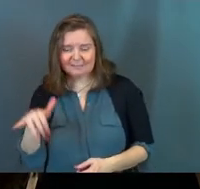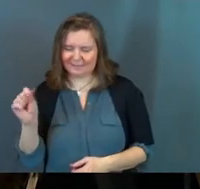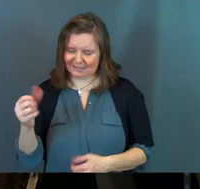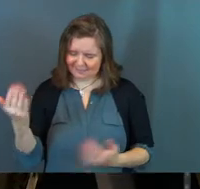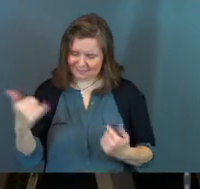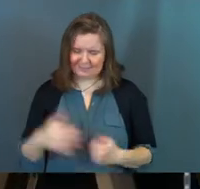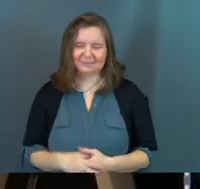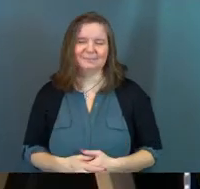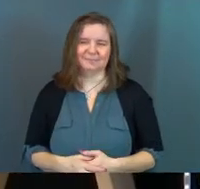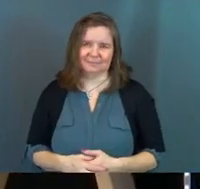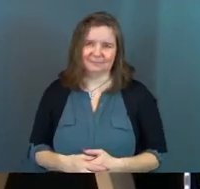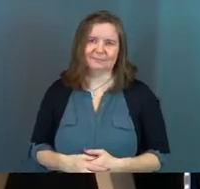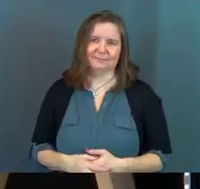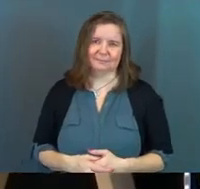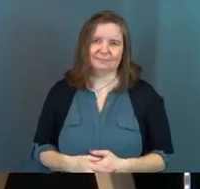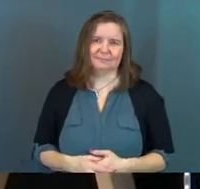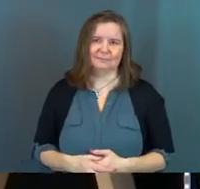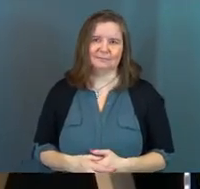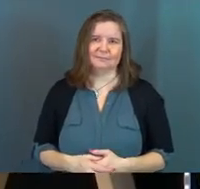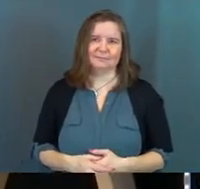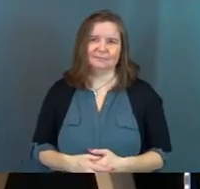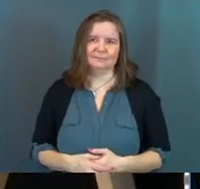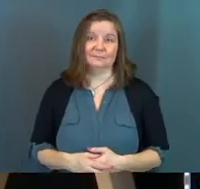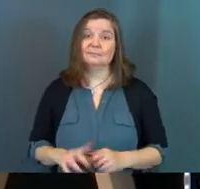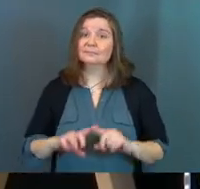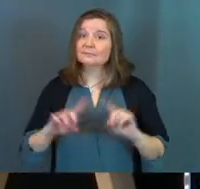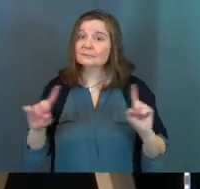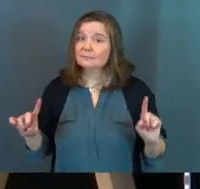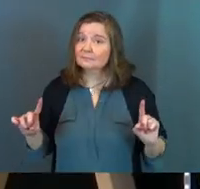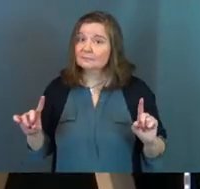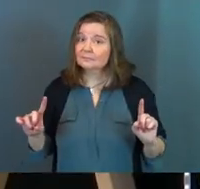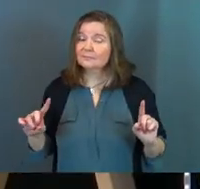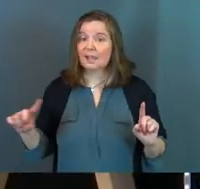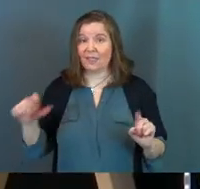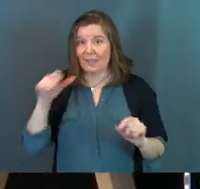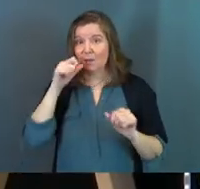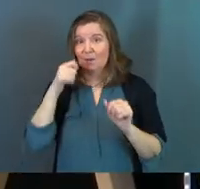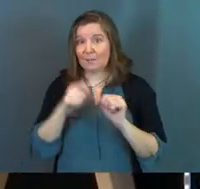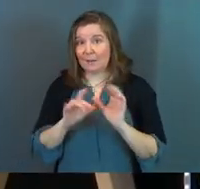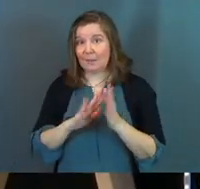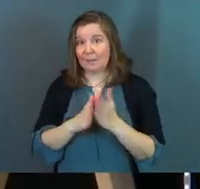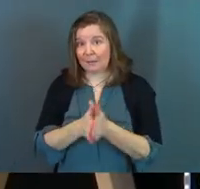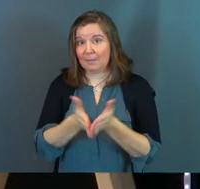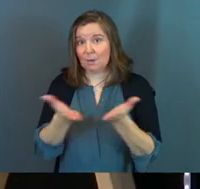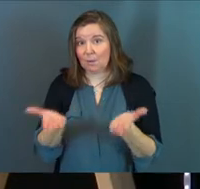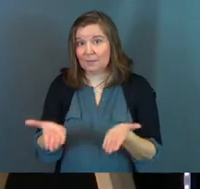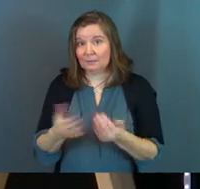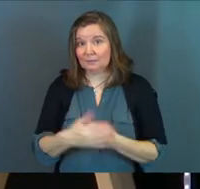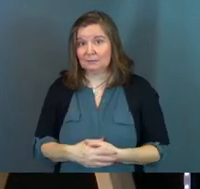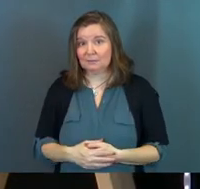Yes. Yes. But they remembered the Bible being open,